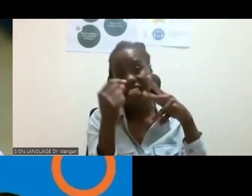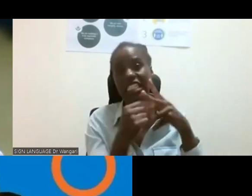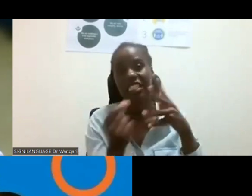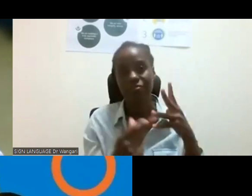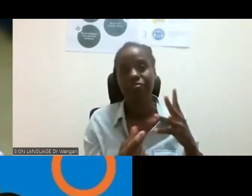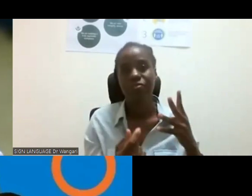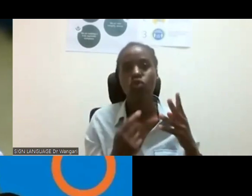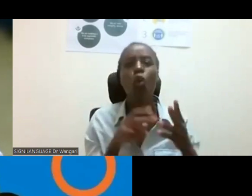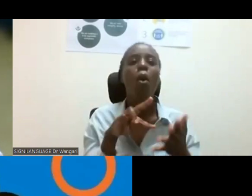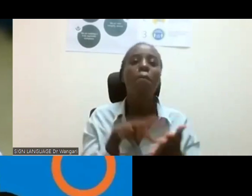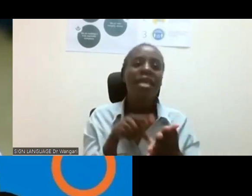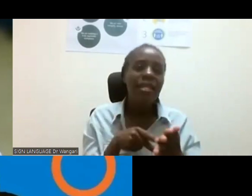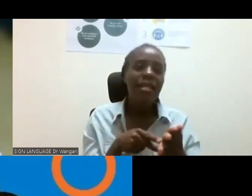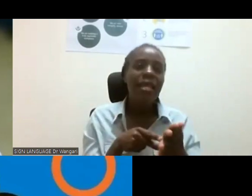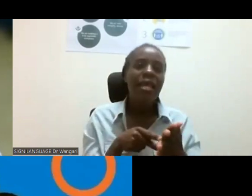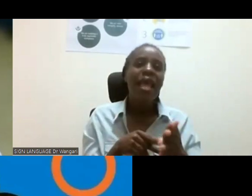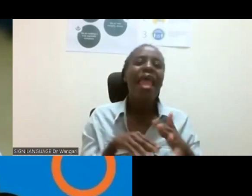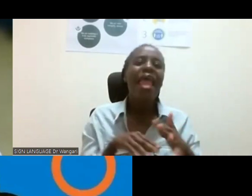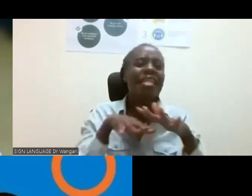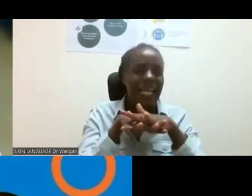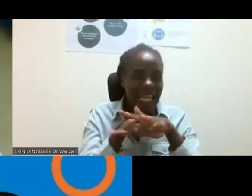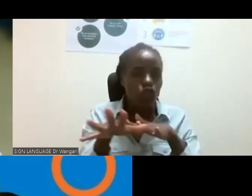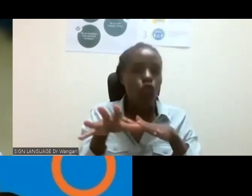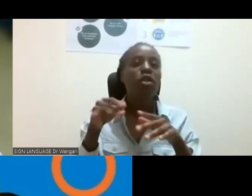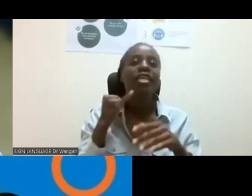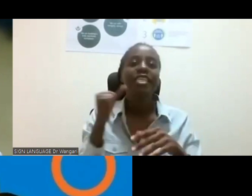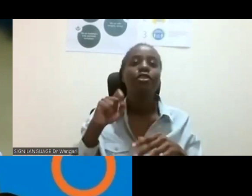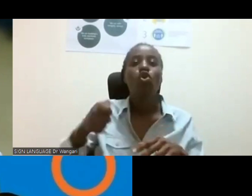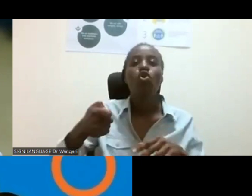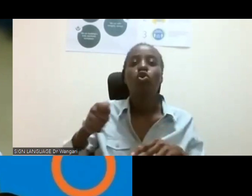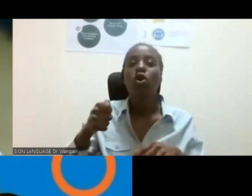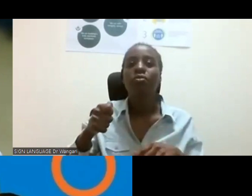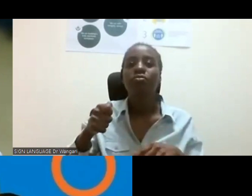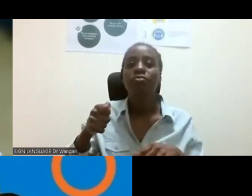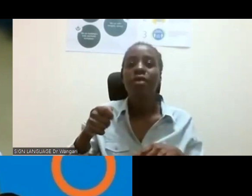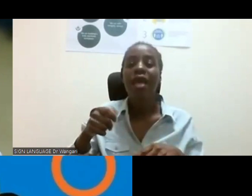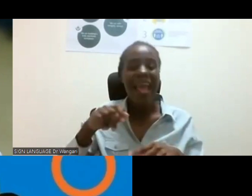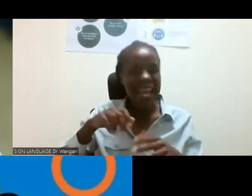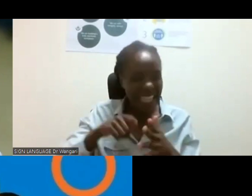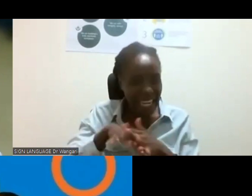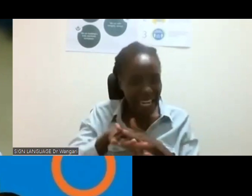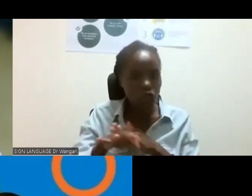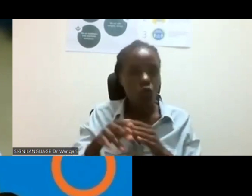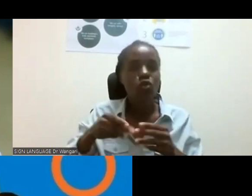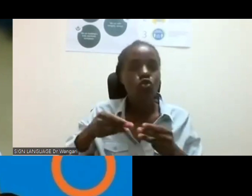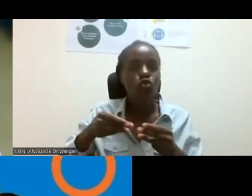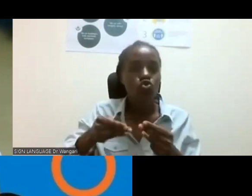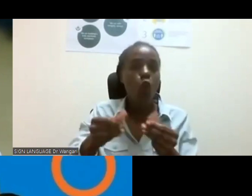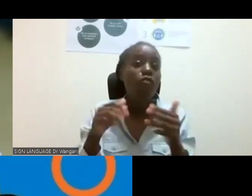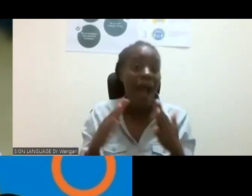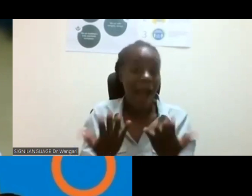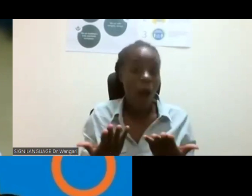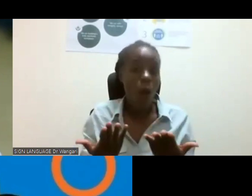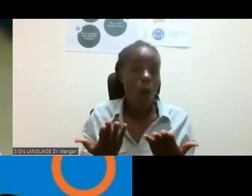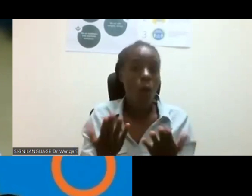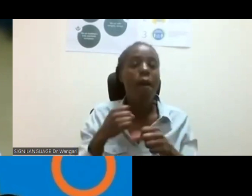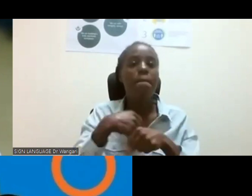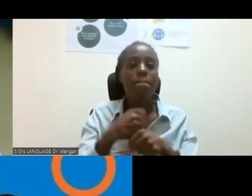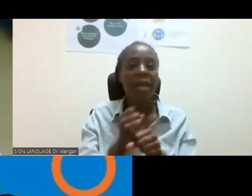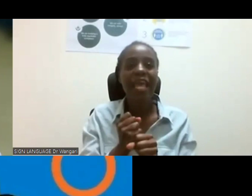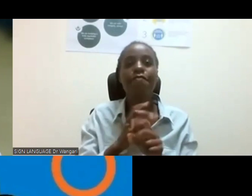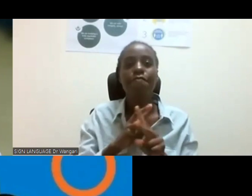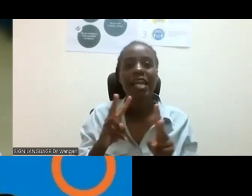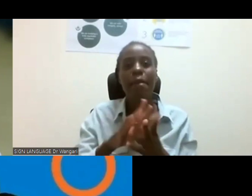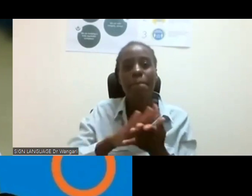of integration, because if we can integrate FGM content into sexual reproductive health programming and make sure it's there as part of essential packages of